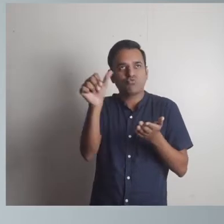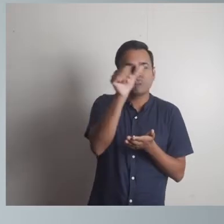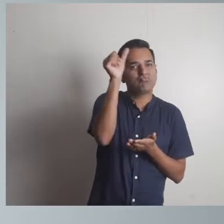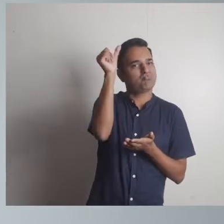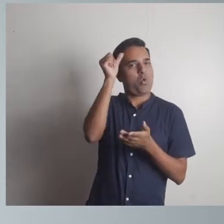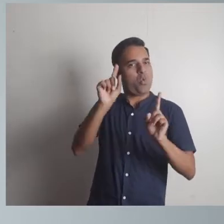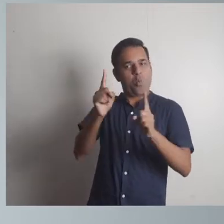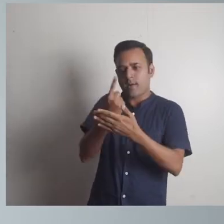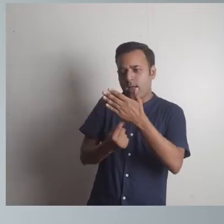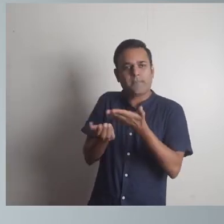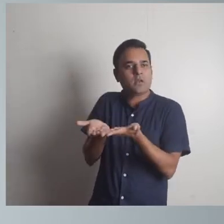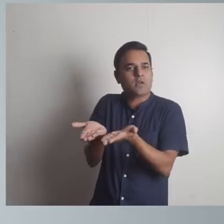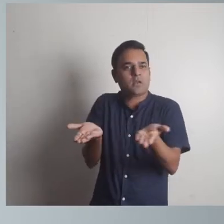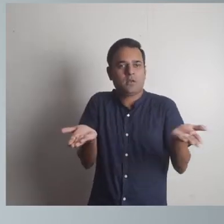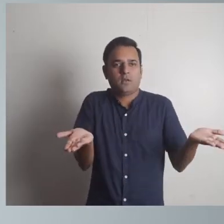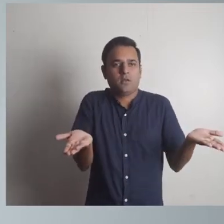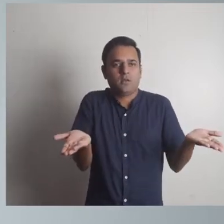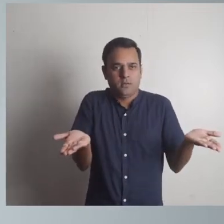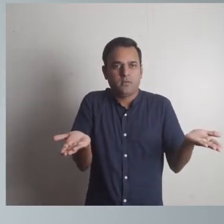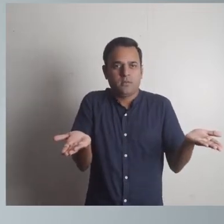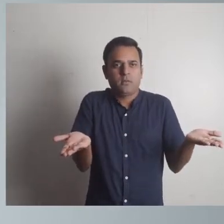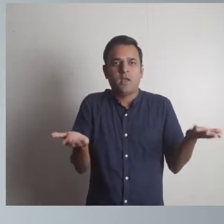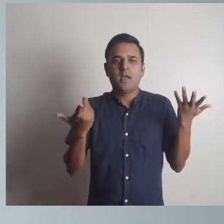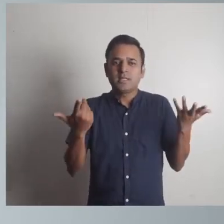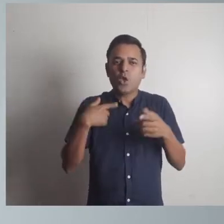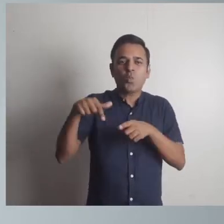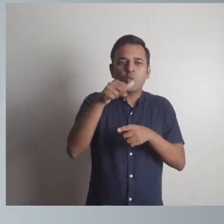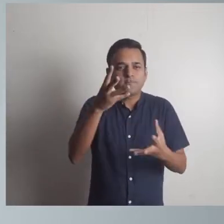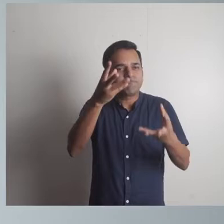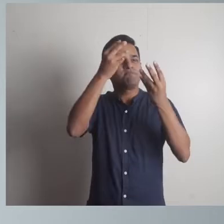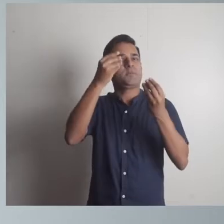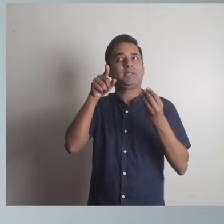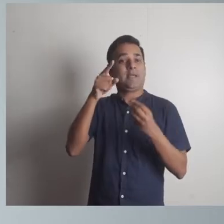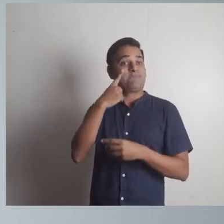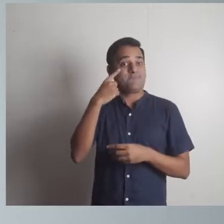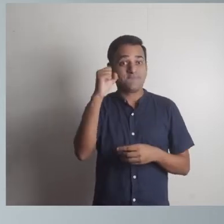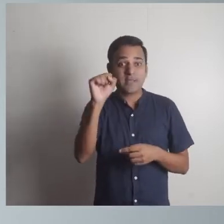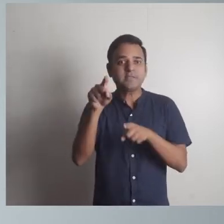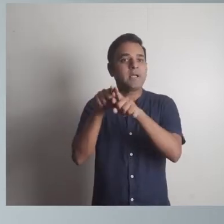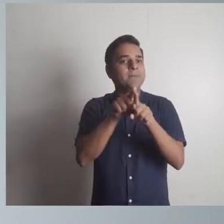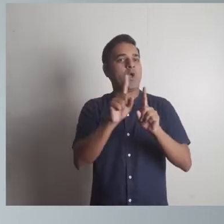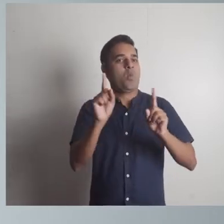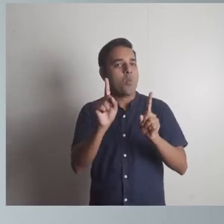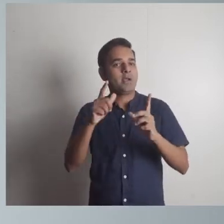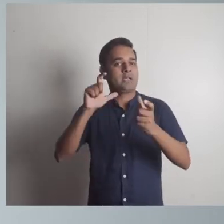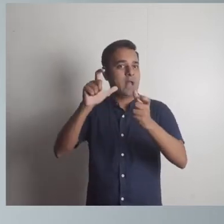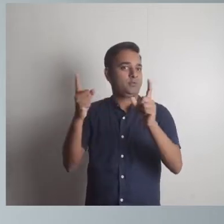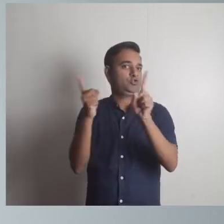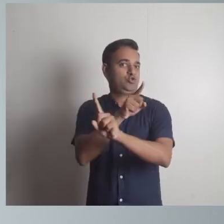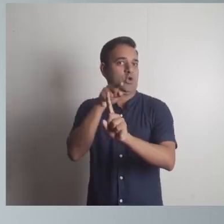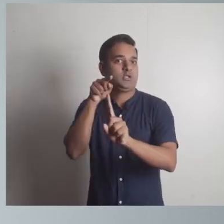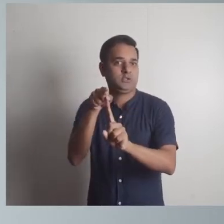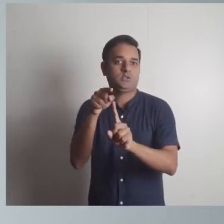of deeper issues. If you look at this map, you can see what the problem is. We have 90% of coral reefs that are